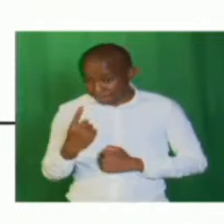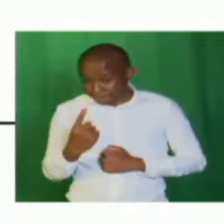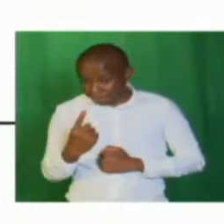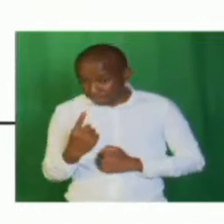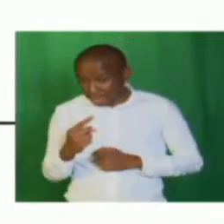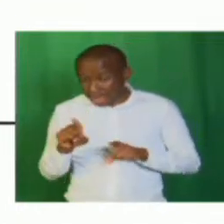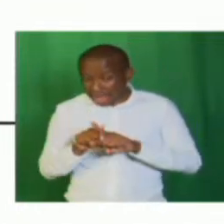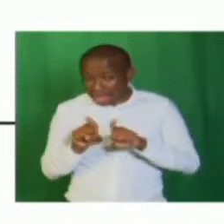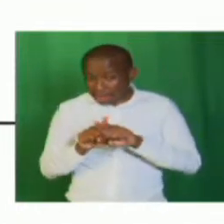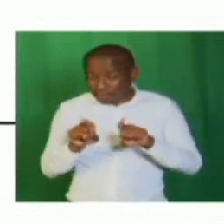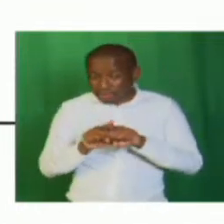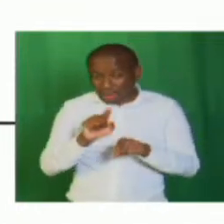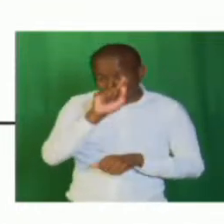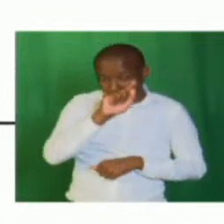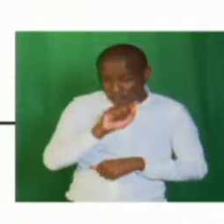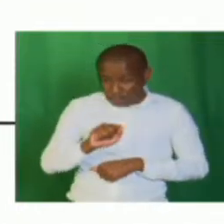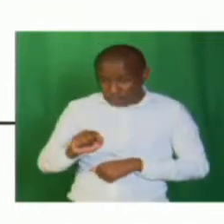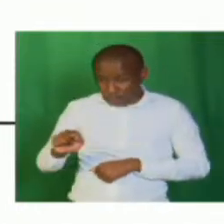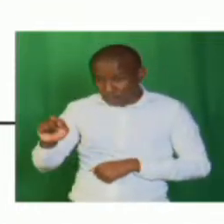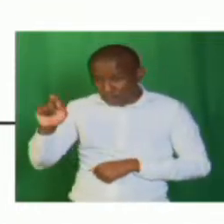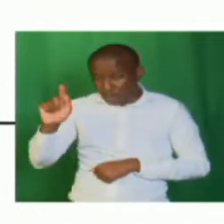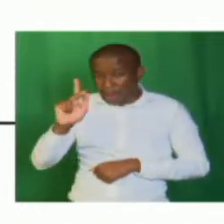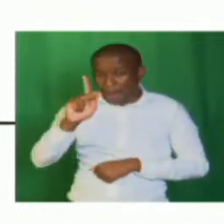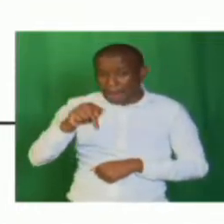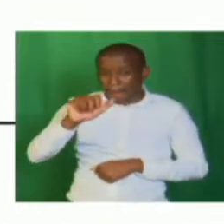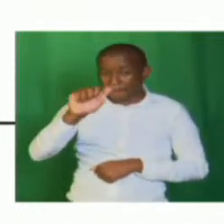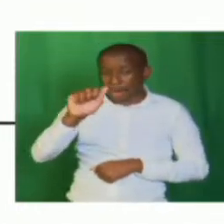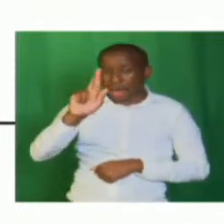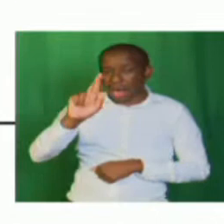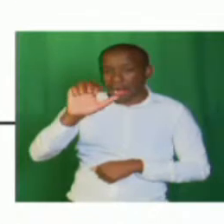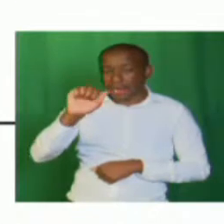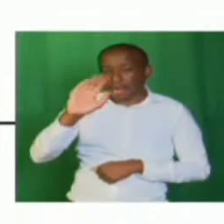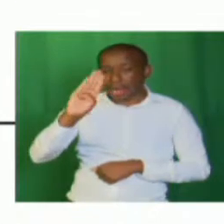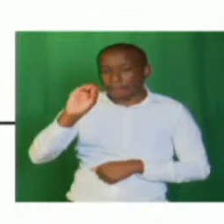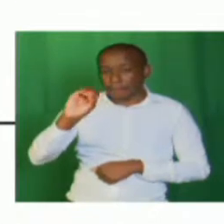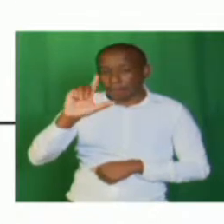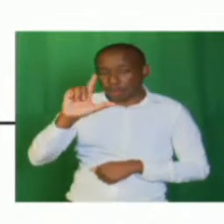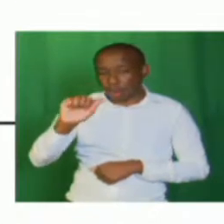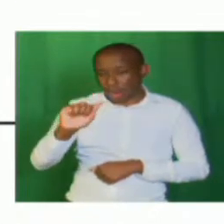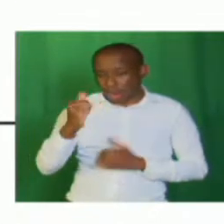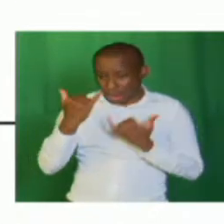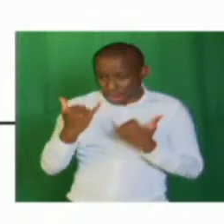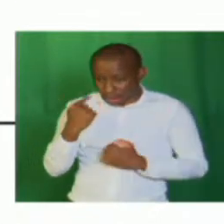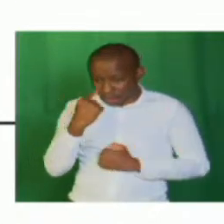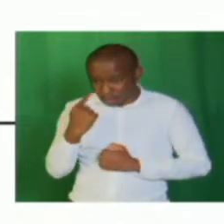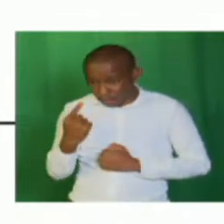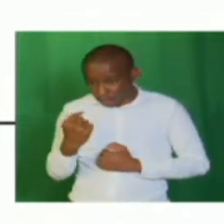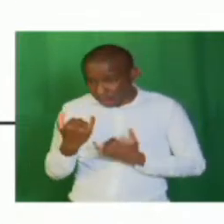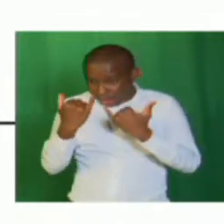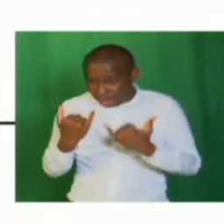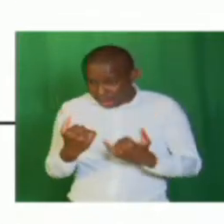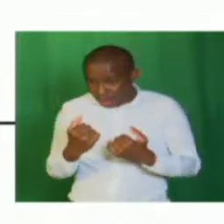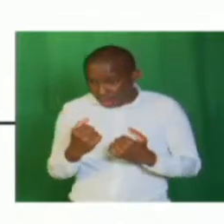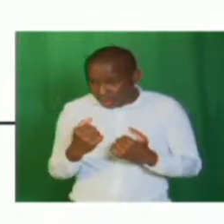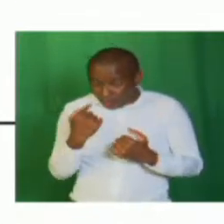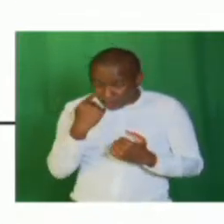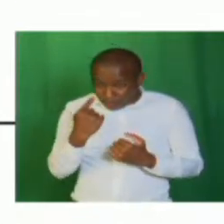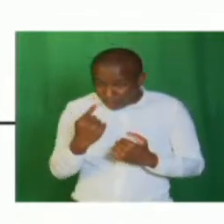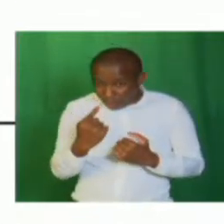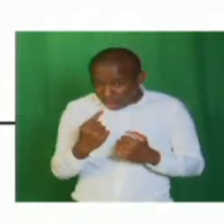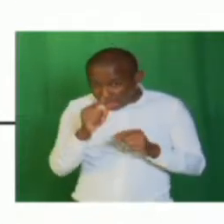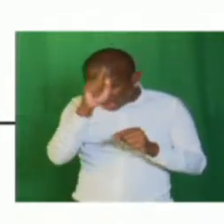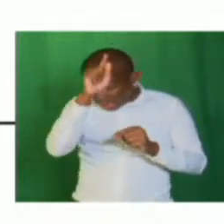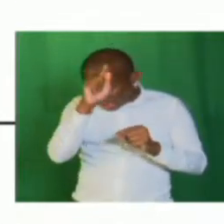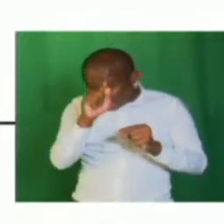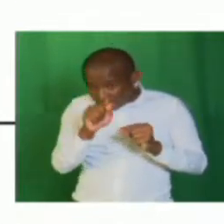a parabolic function here in red. And then the vertical lines in blue are for testing. If you look at this vertical line, it